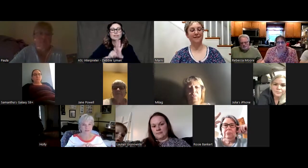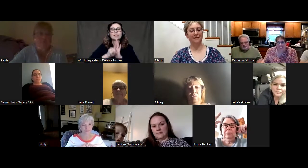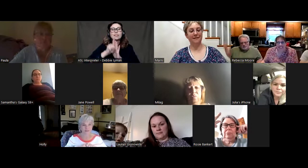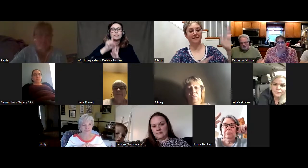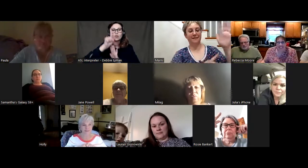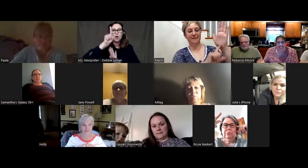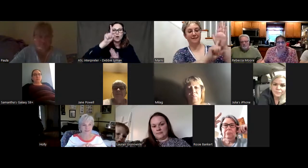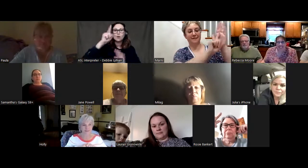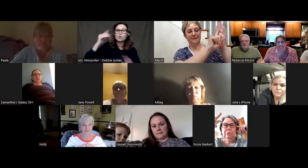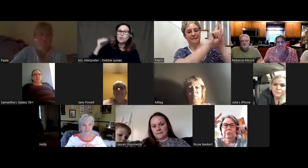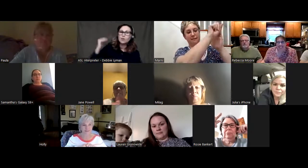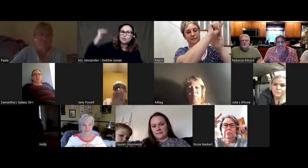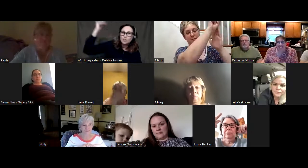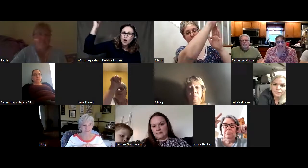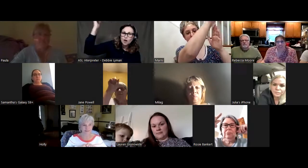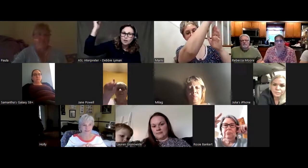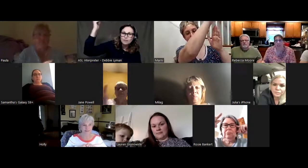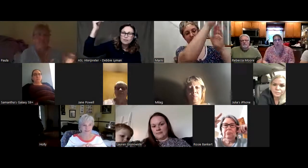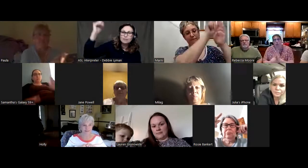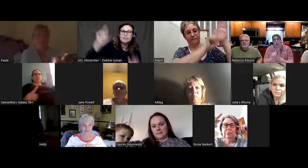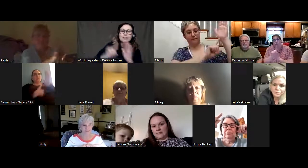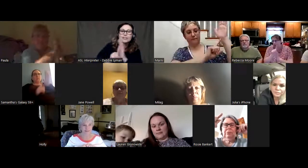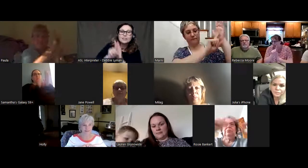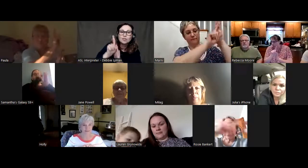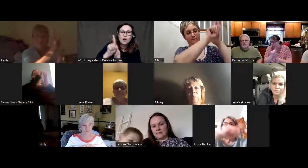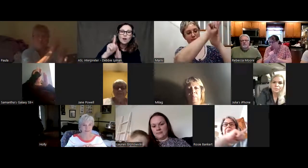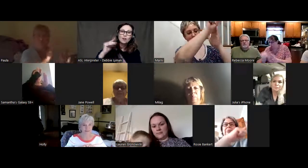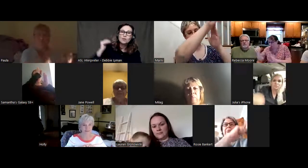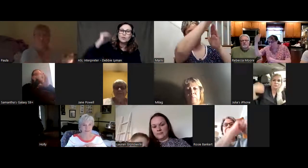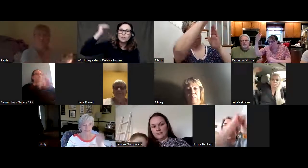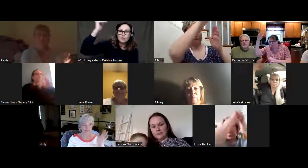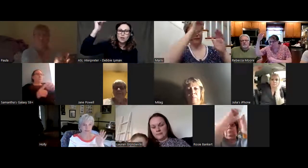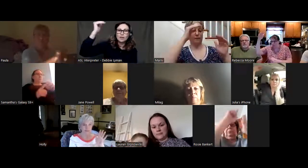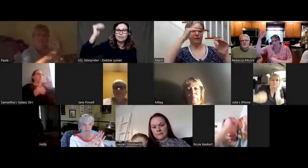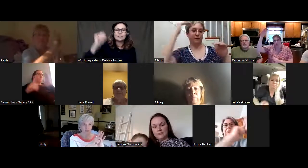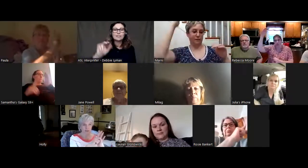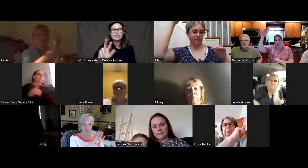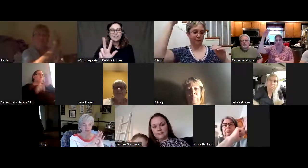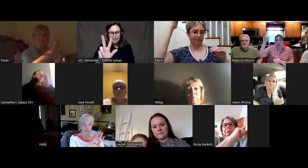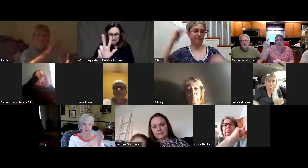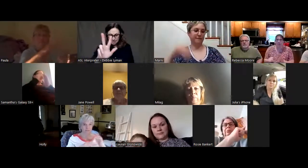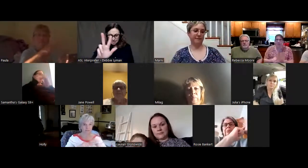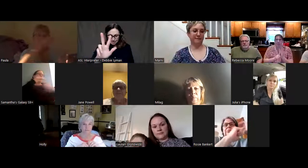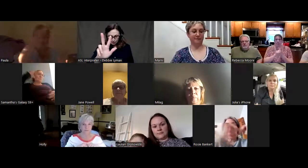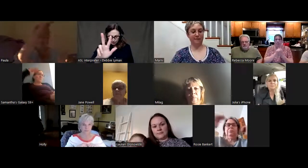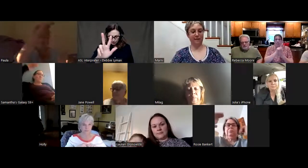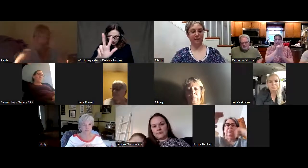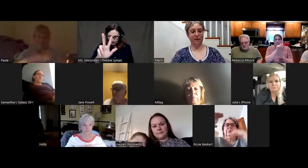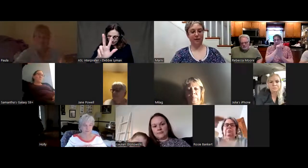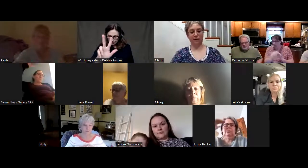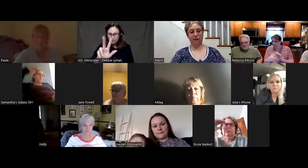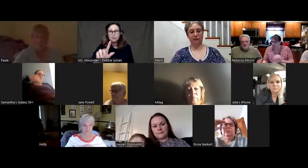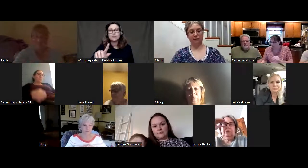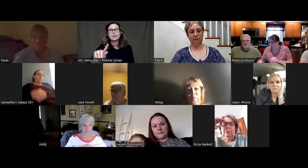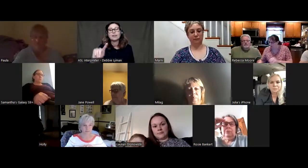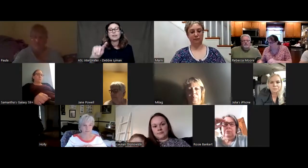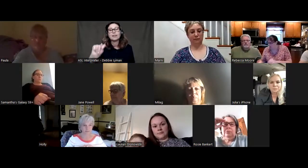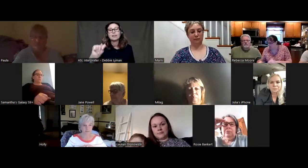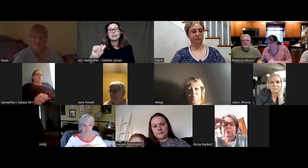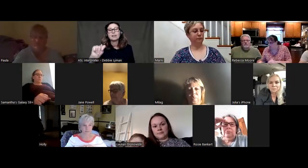Tall, tall or tall, tall or tall. Okay, number 3.